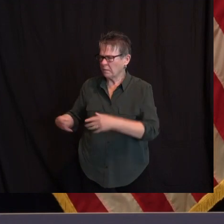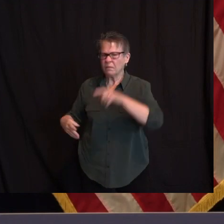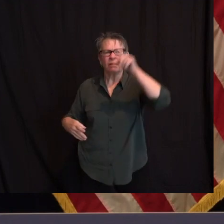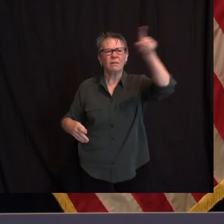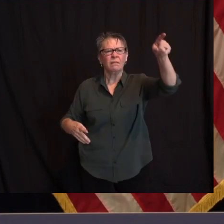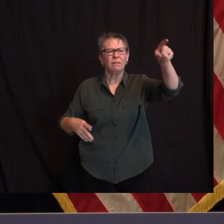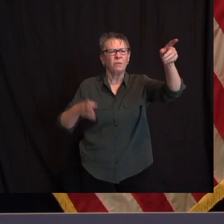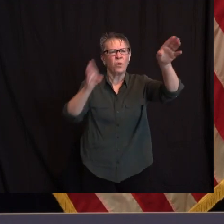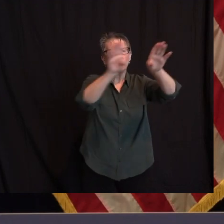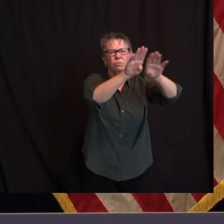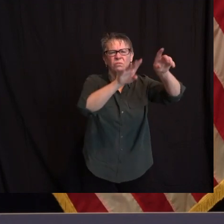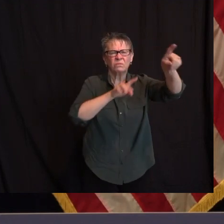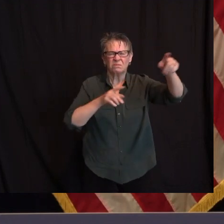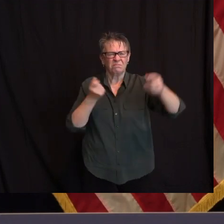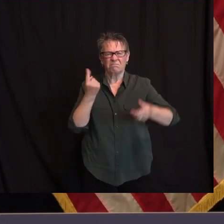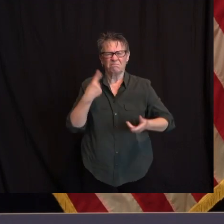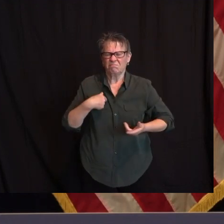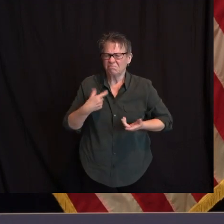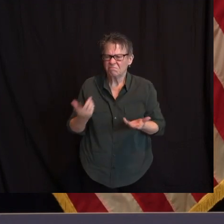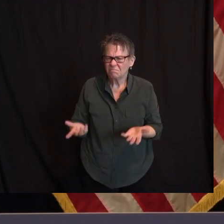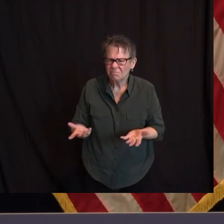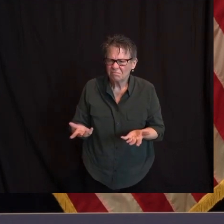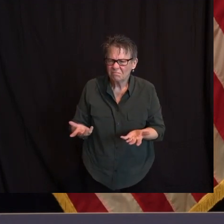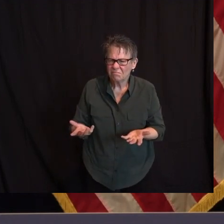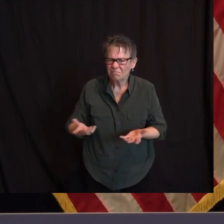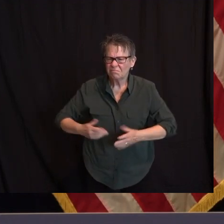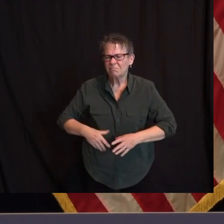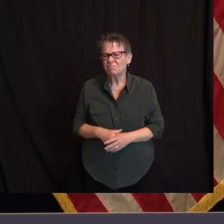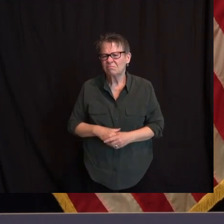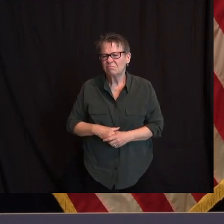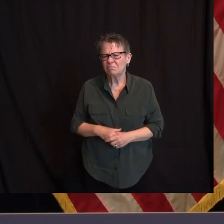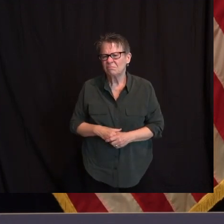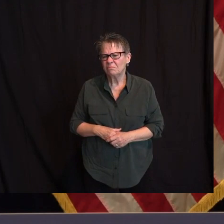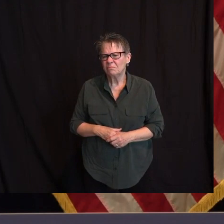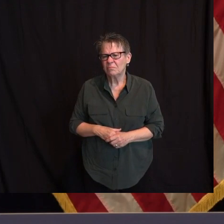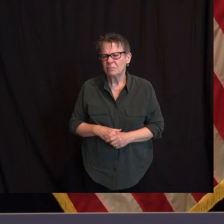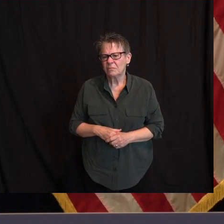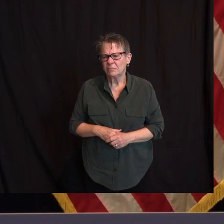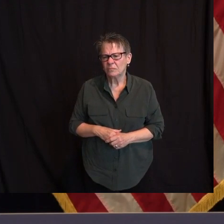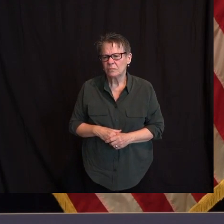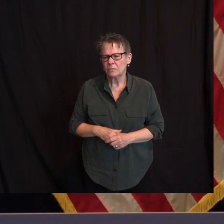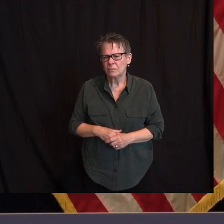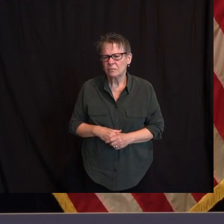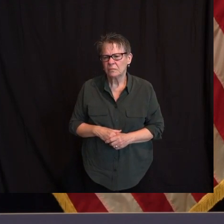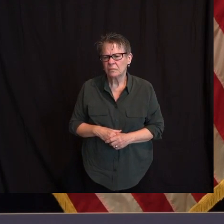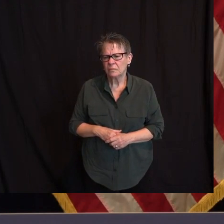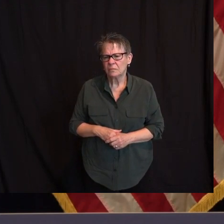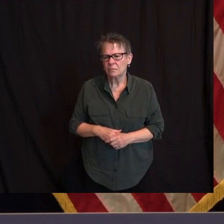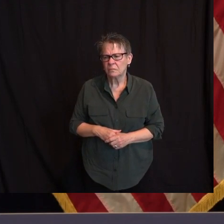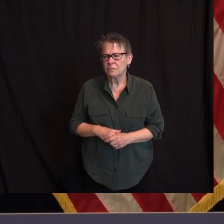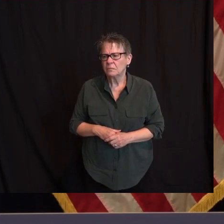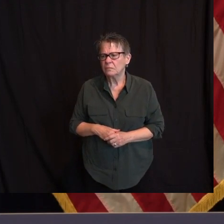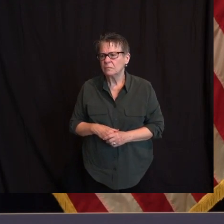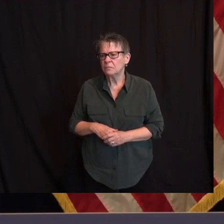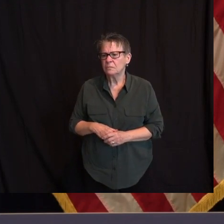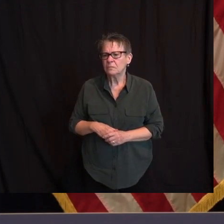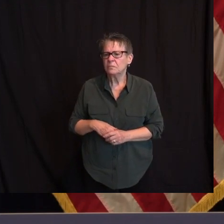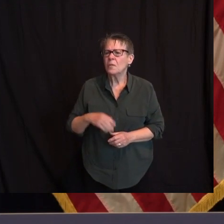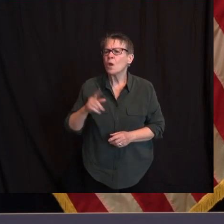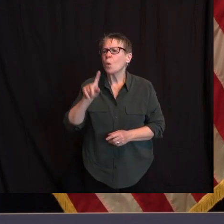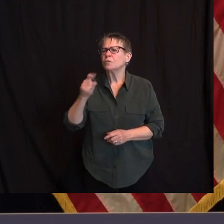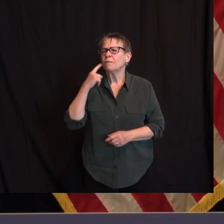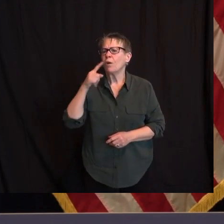Tan, we had mentioned earlier to you that the 10-year average for flu deaths and